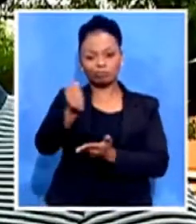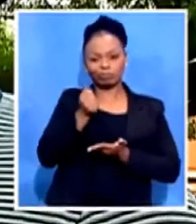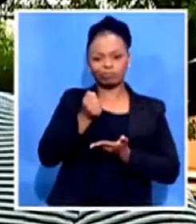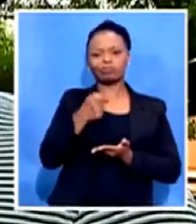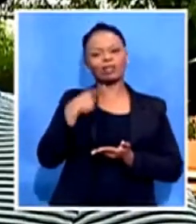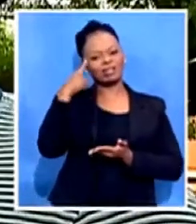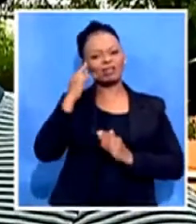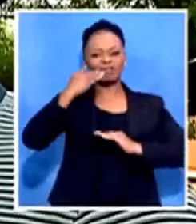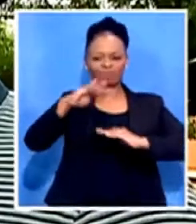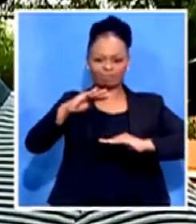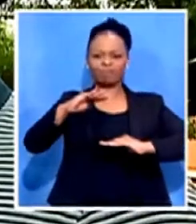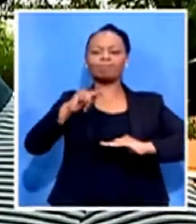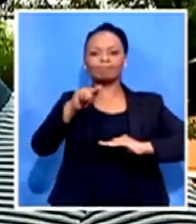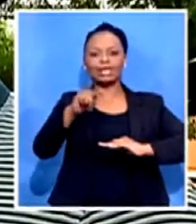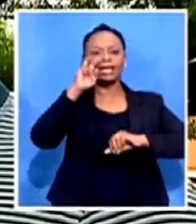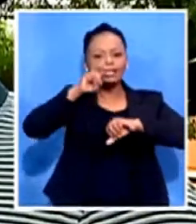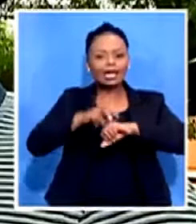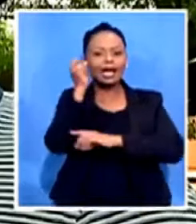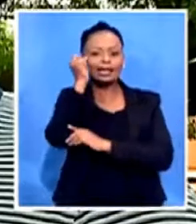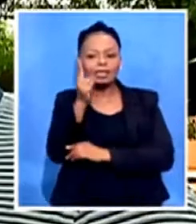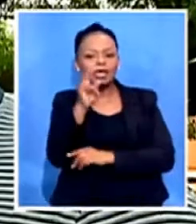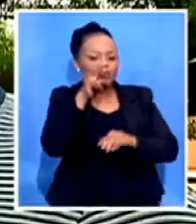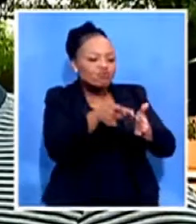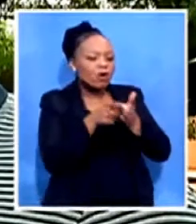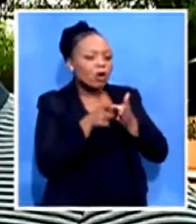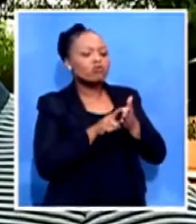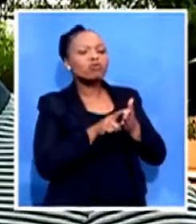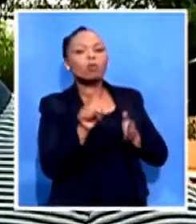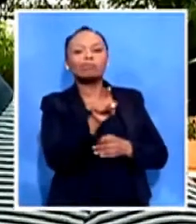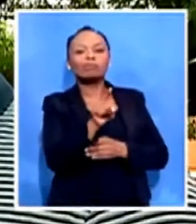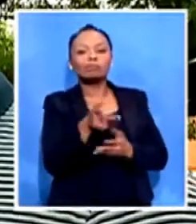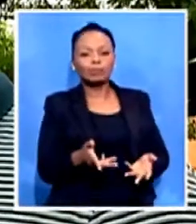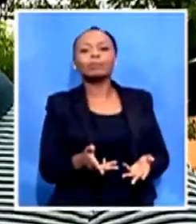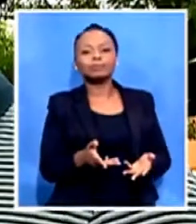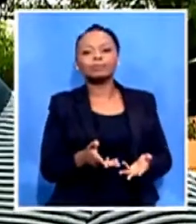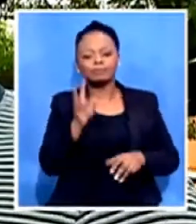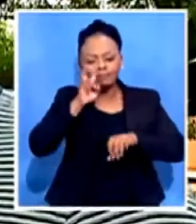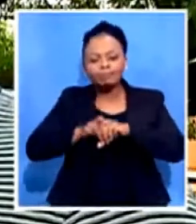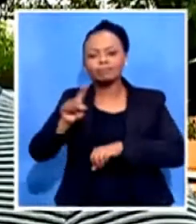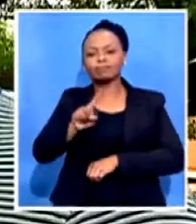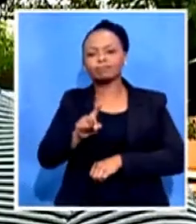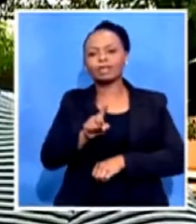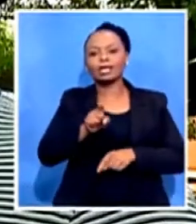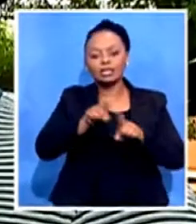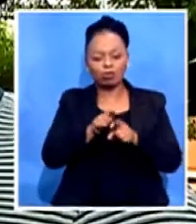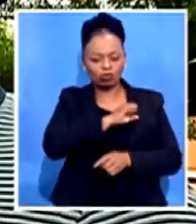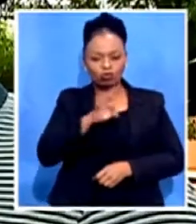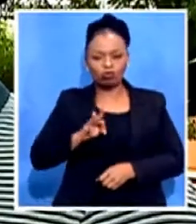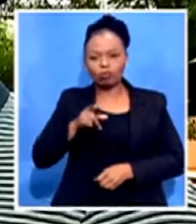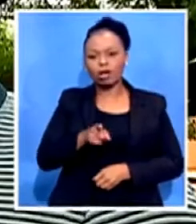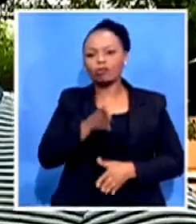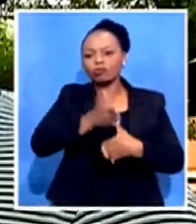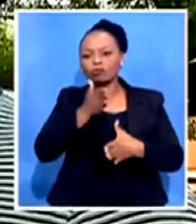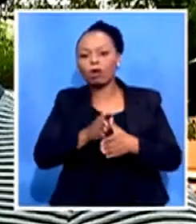order to optimize the farm, to be able to secure the jobs that are here, to be able to crowd in the youth.